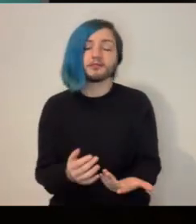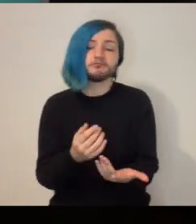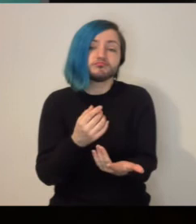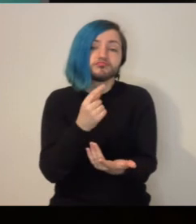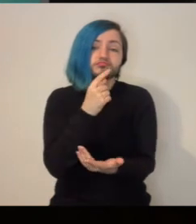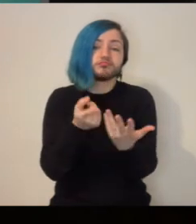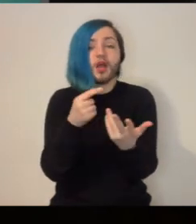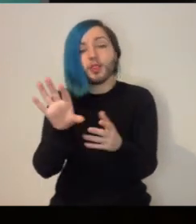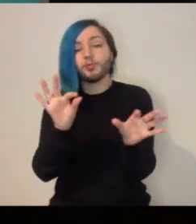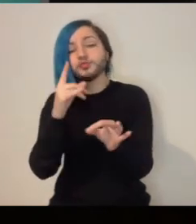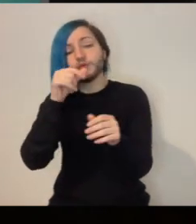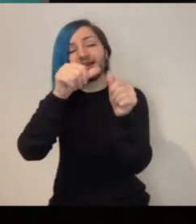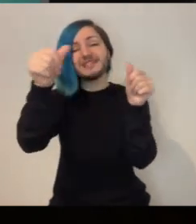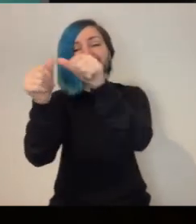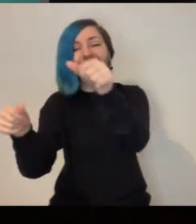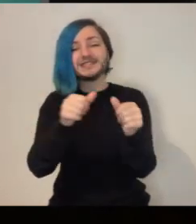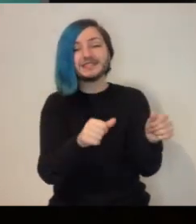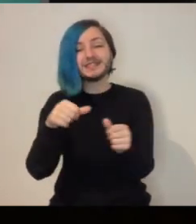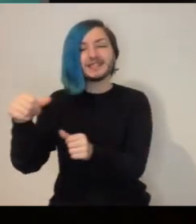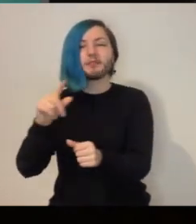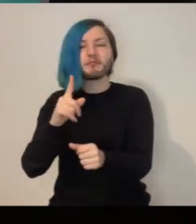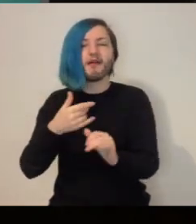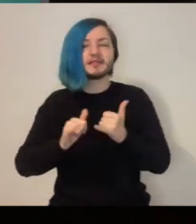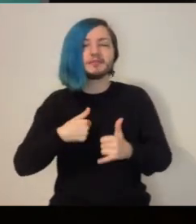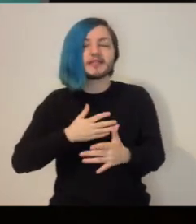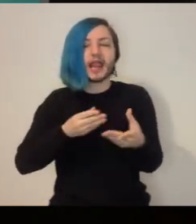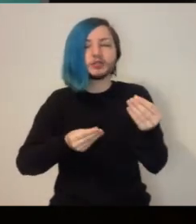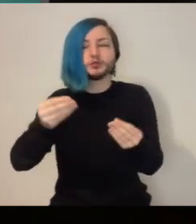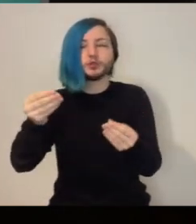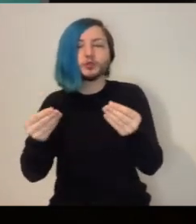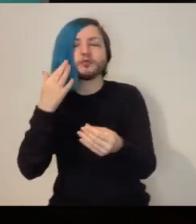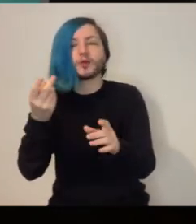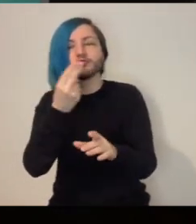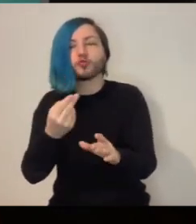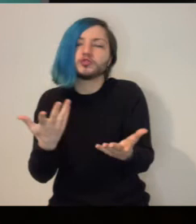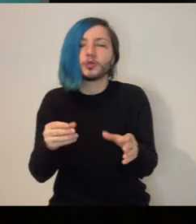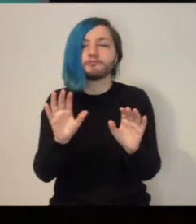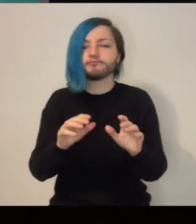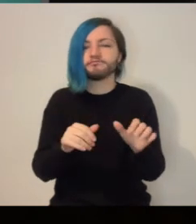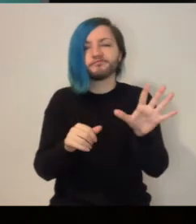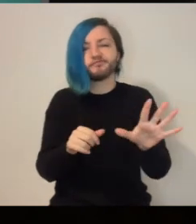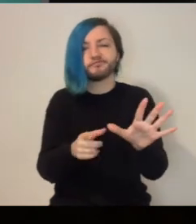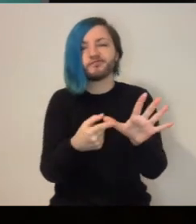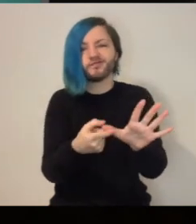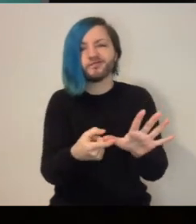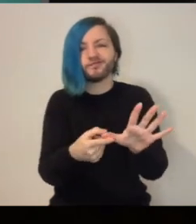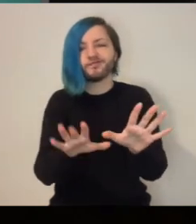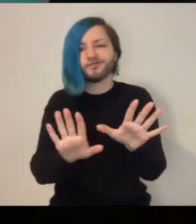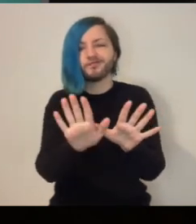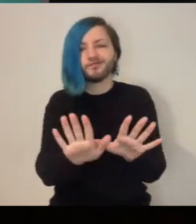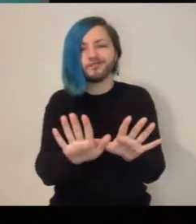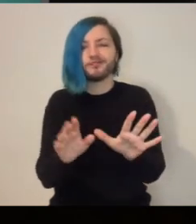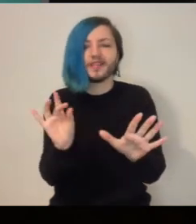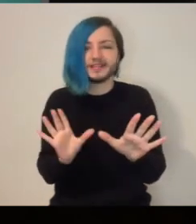You can, of course, tape your paper down if you want. I like to shift mine around sometimes. So then I would colour that in purple.